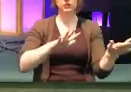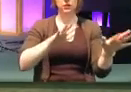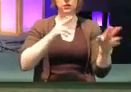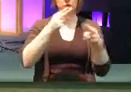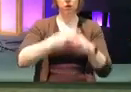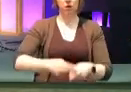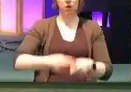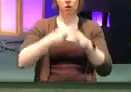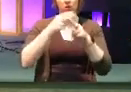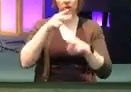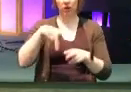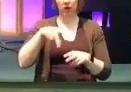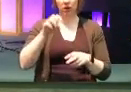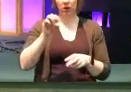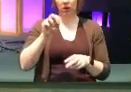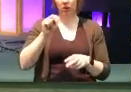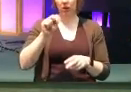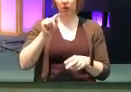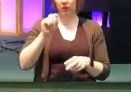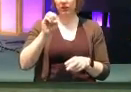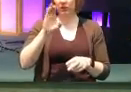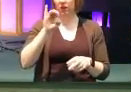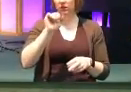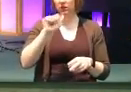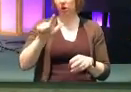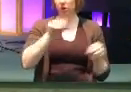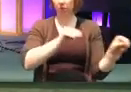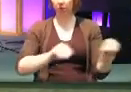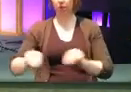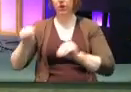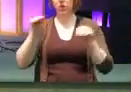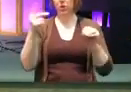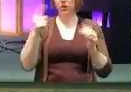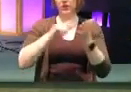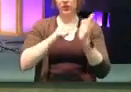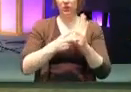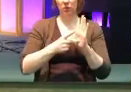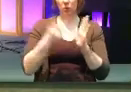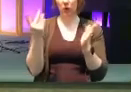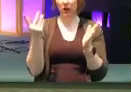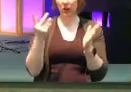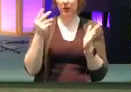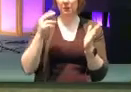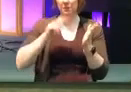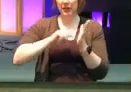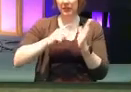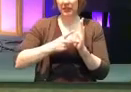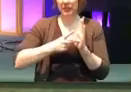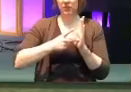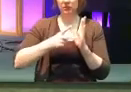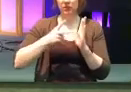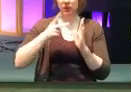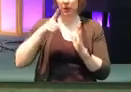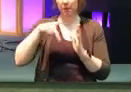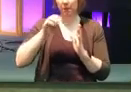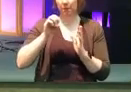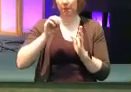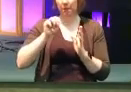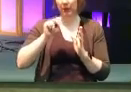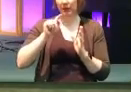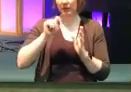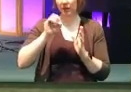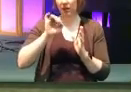Pentecostal movement. One of the best definitions that I've come across for what it means to be a Pentecostal believer, a Pentecostal